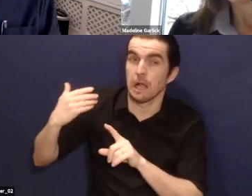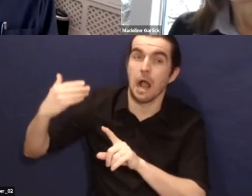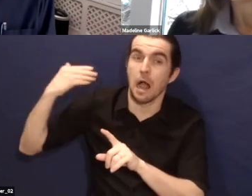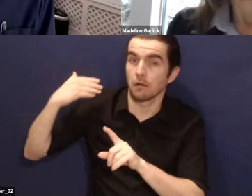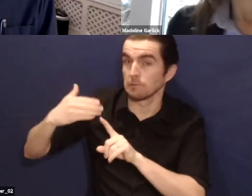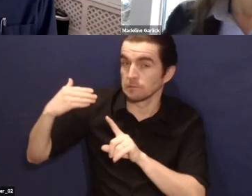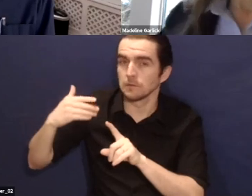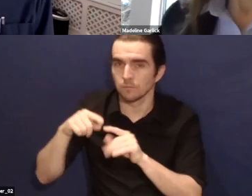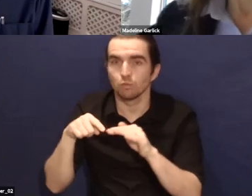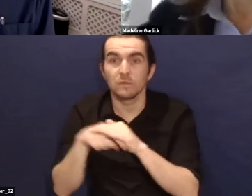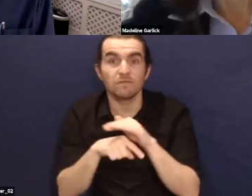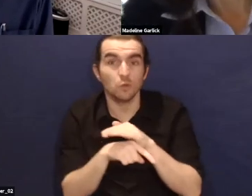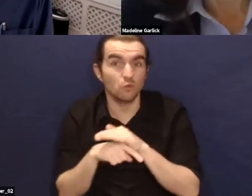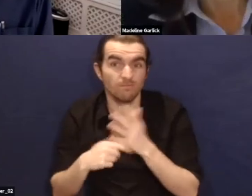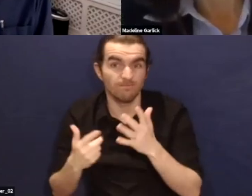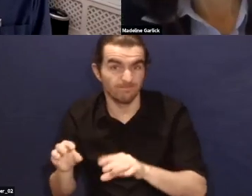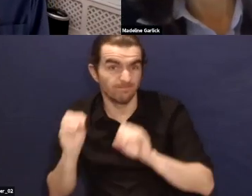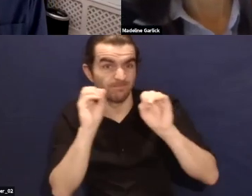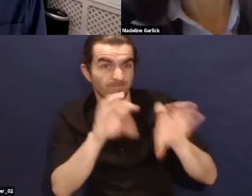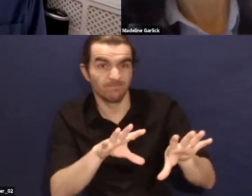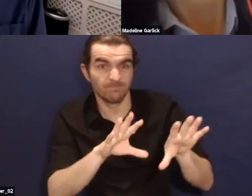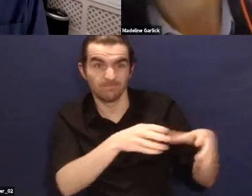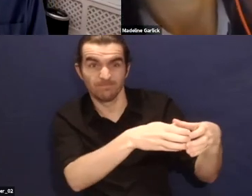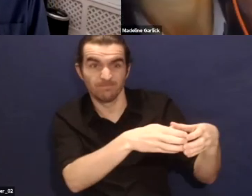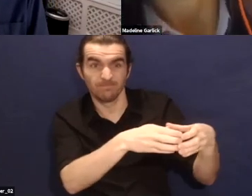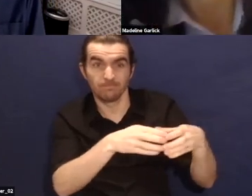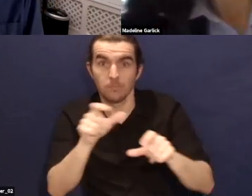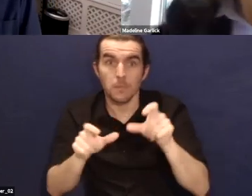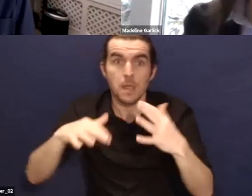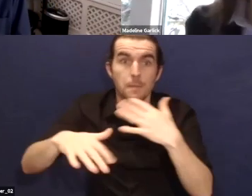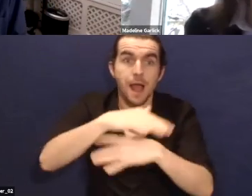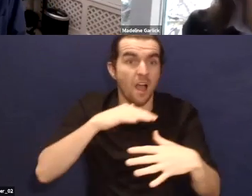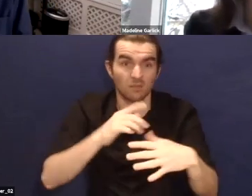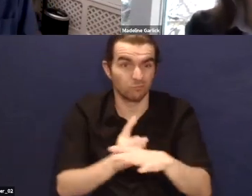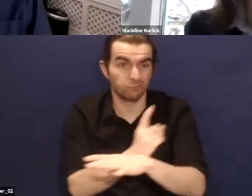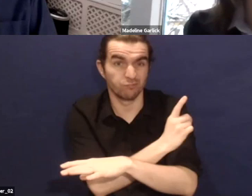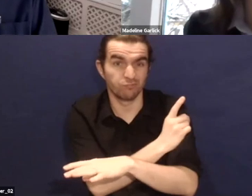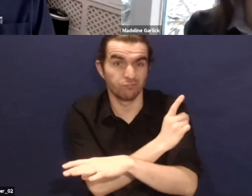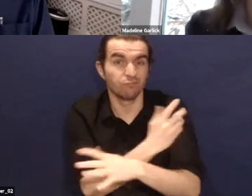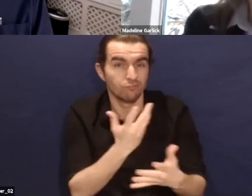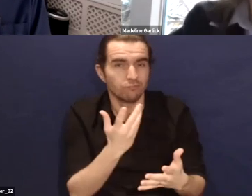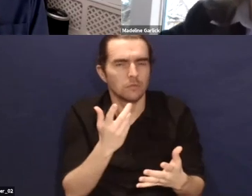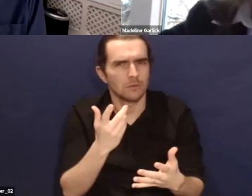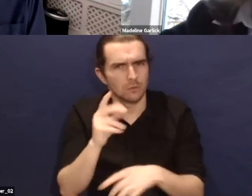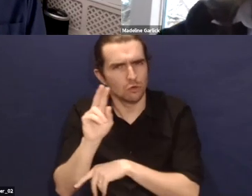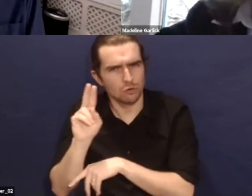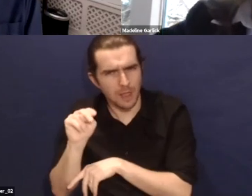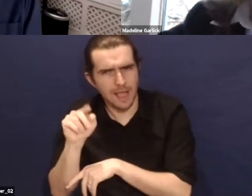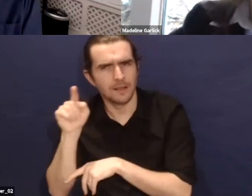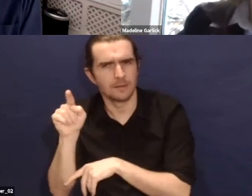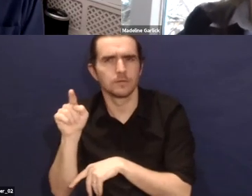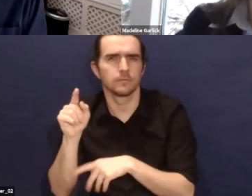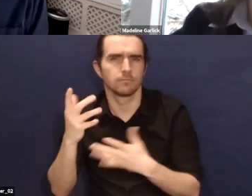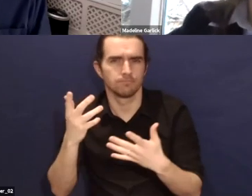I use, refugees were warehoused, okay, away from the state. The